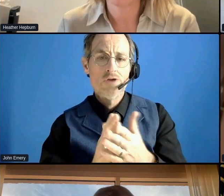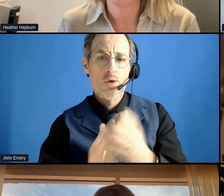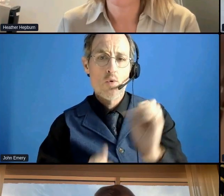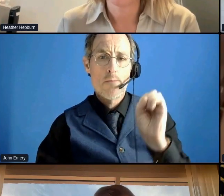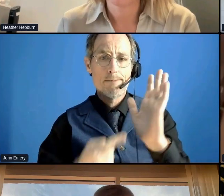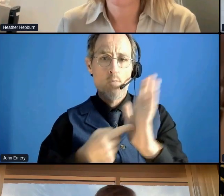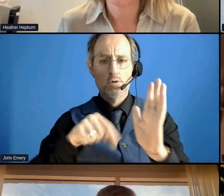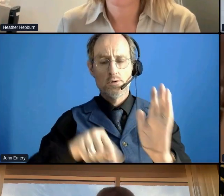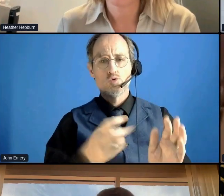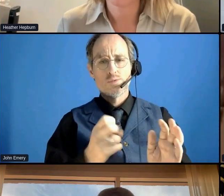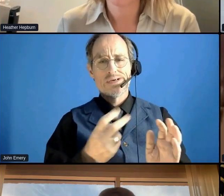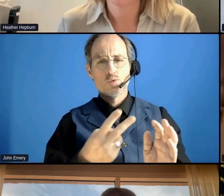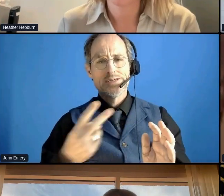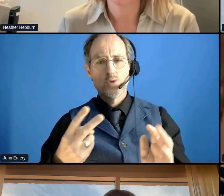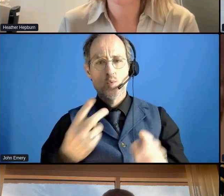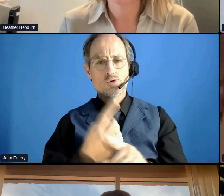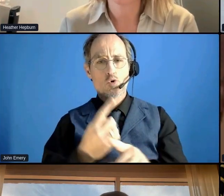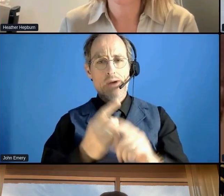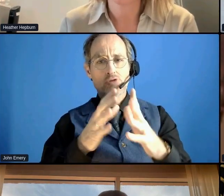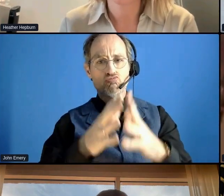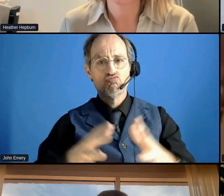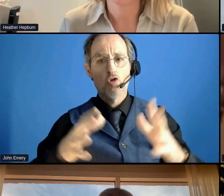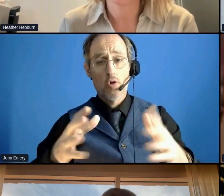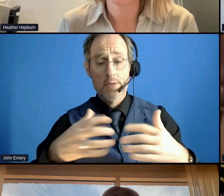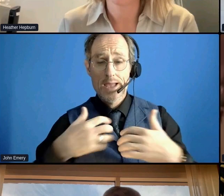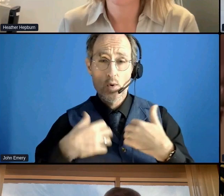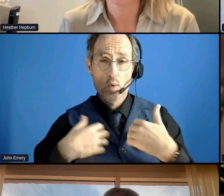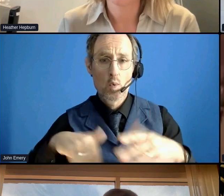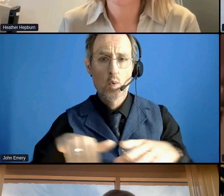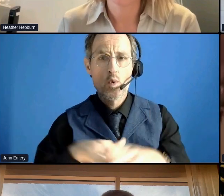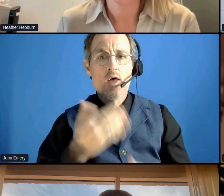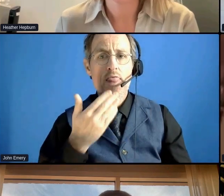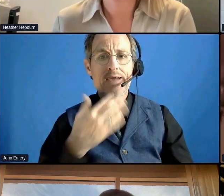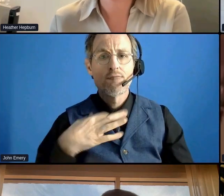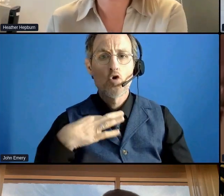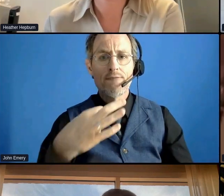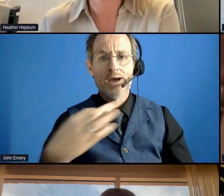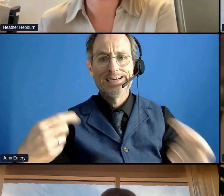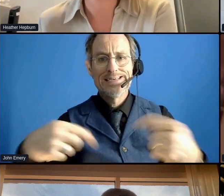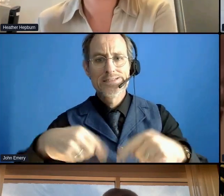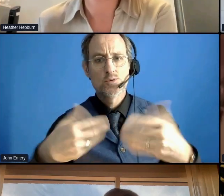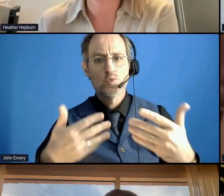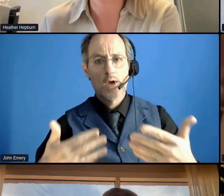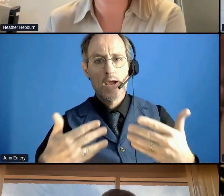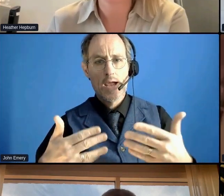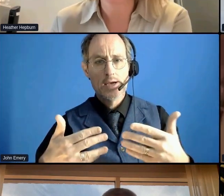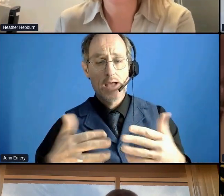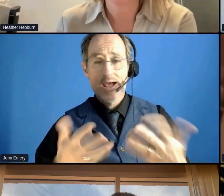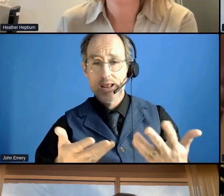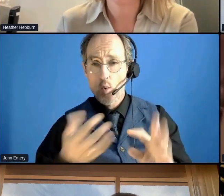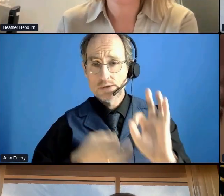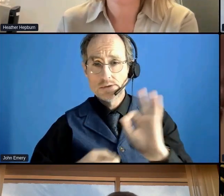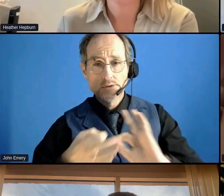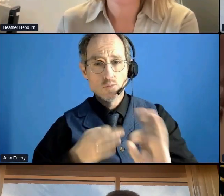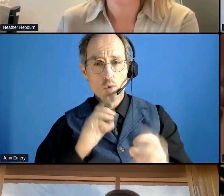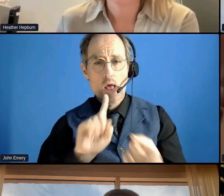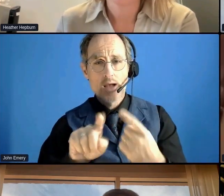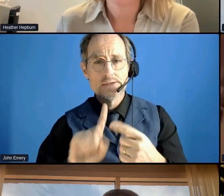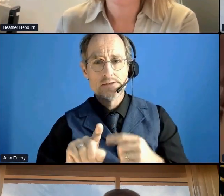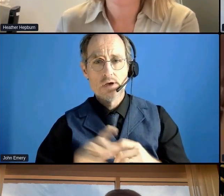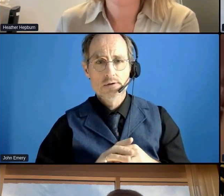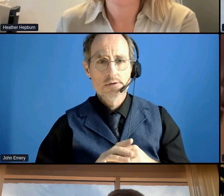this, mission. So we're excited to be part of it. Thank you for having us here, and fantastic. Happy to answer any questions we can. Tony, I've